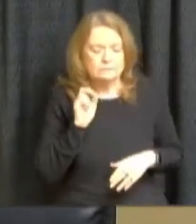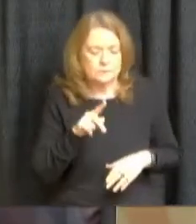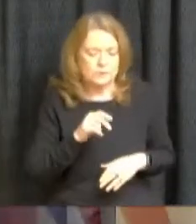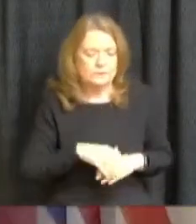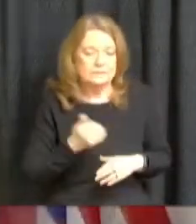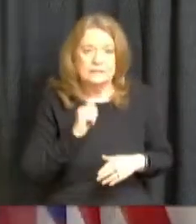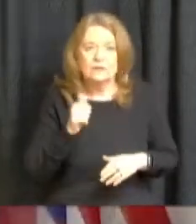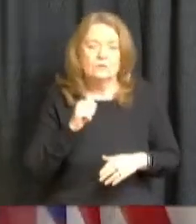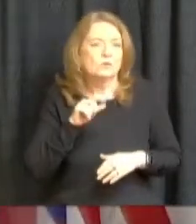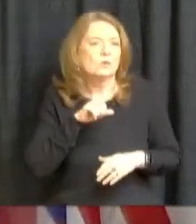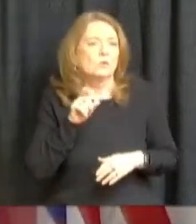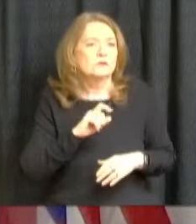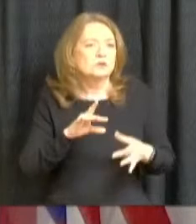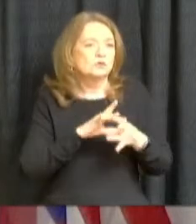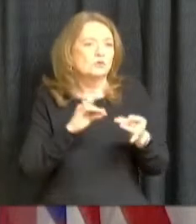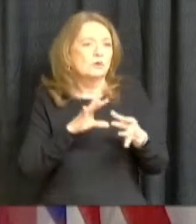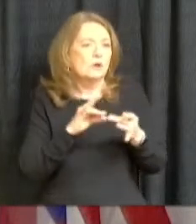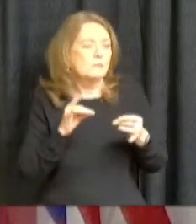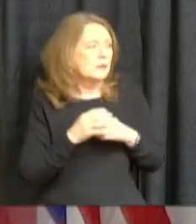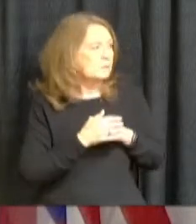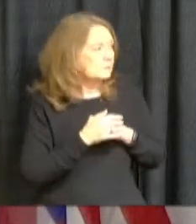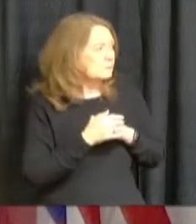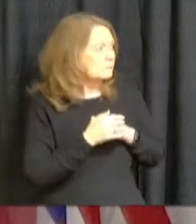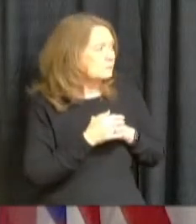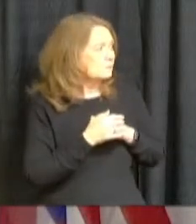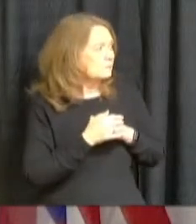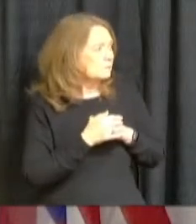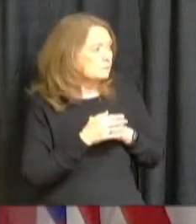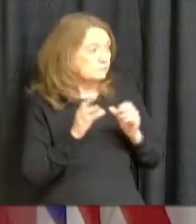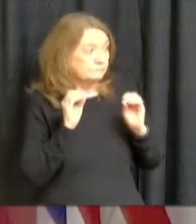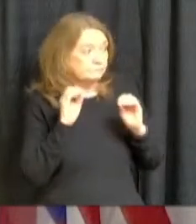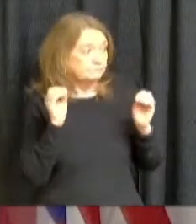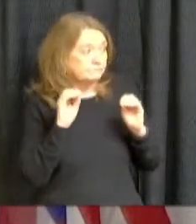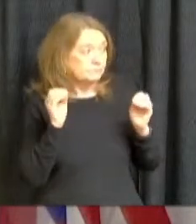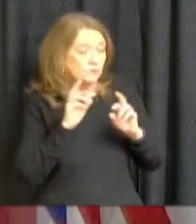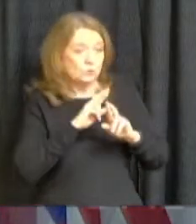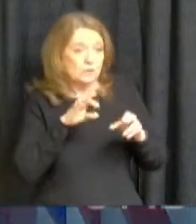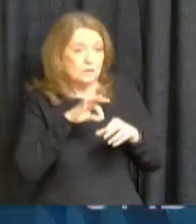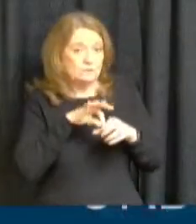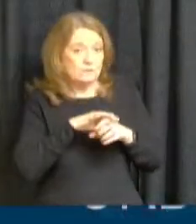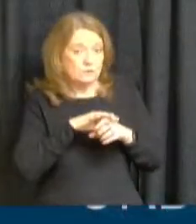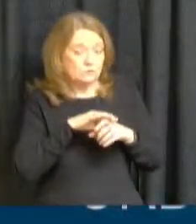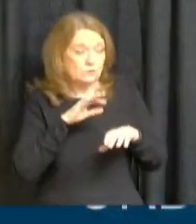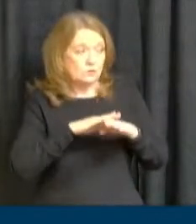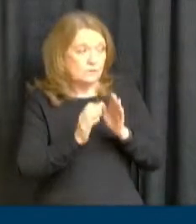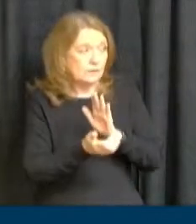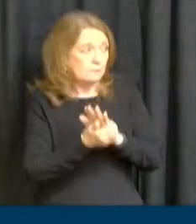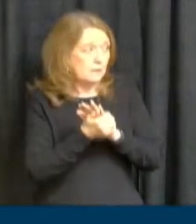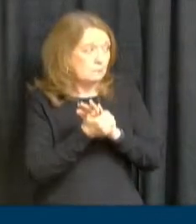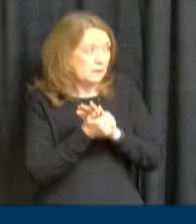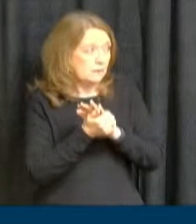other question or comment regarding this amendment? Seeing none, hearing none, are you ready to vote on the amendment?